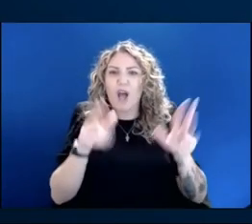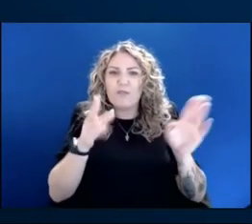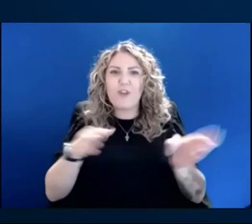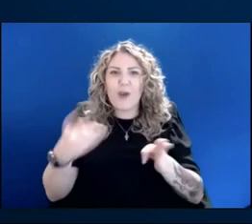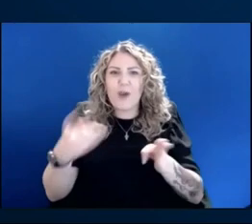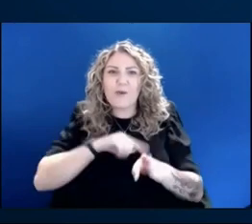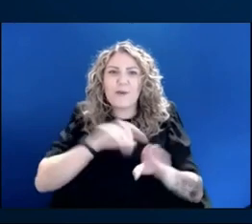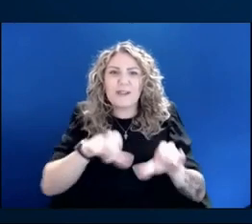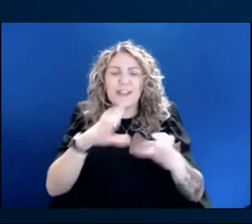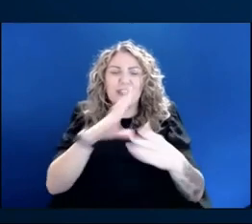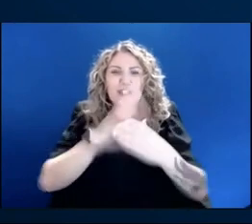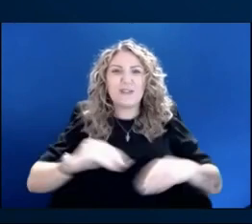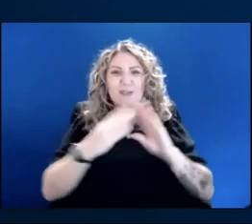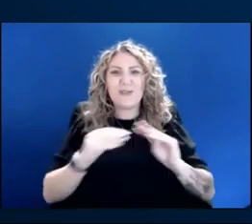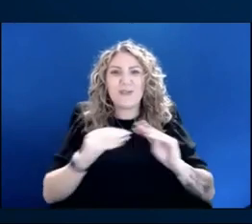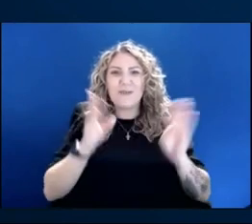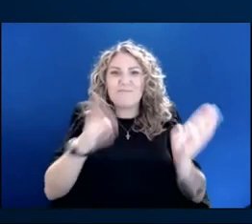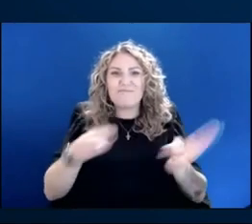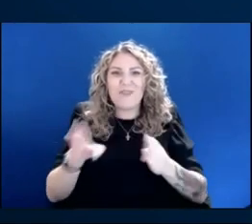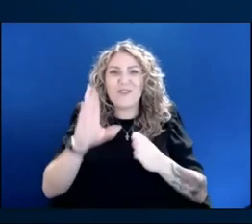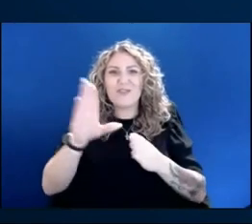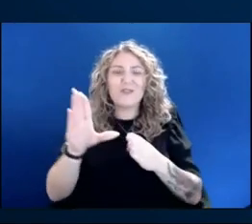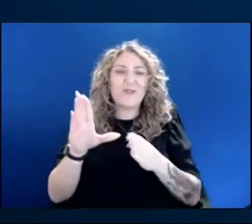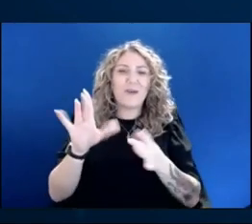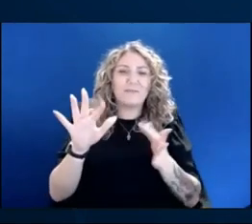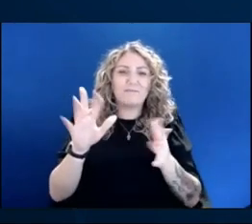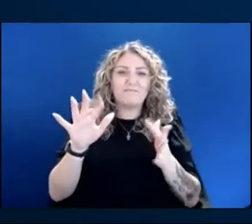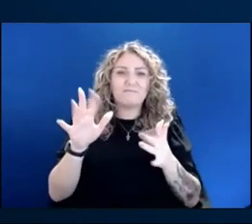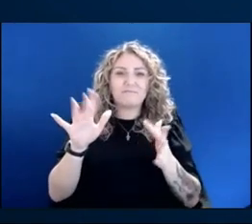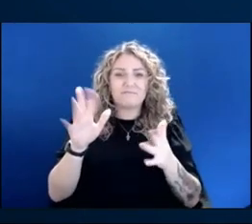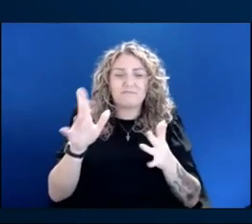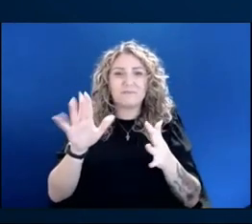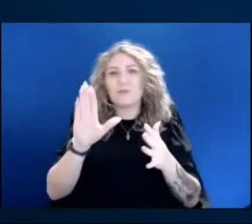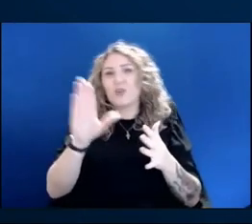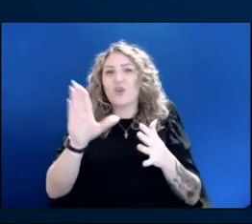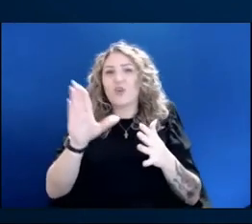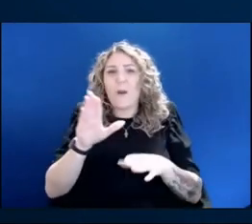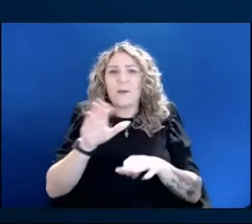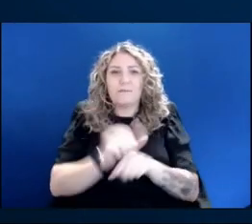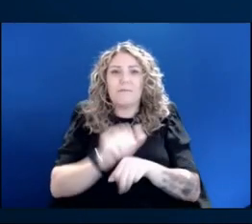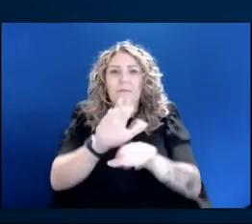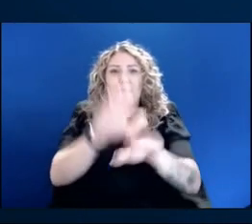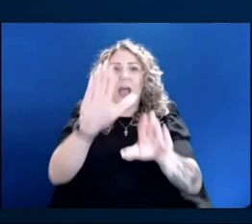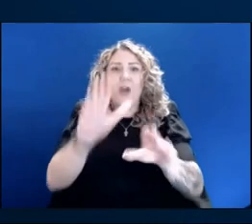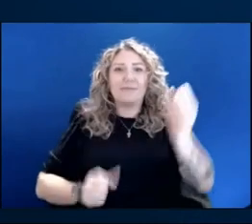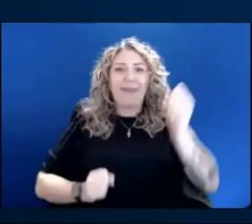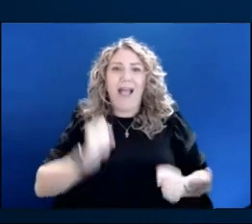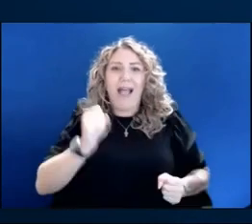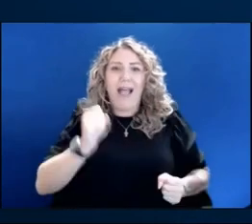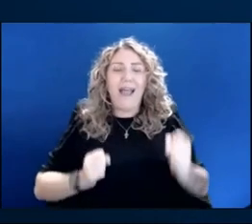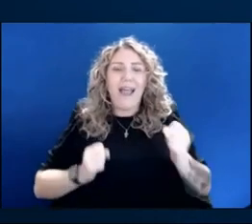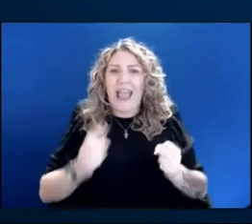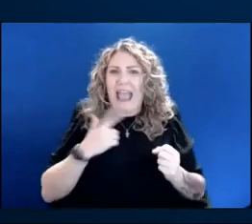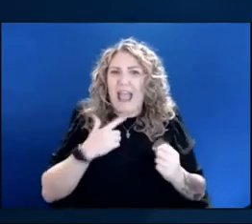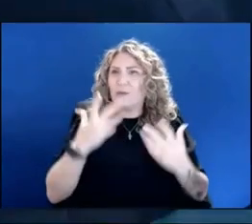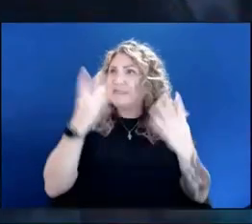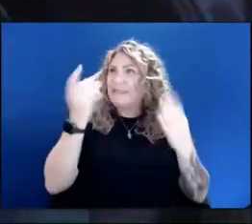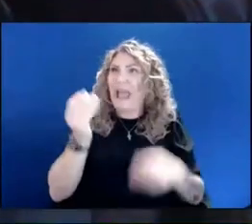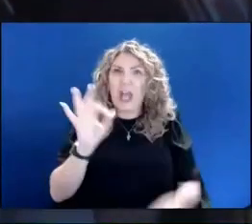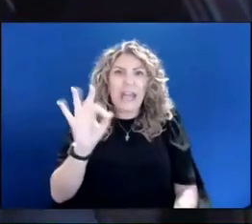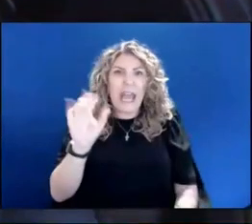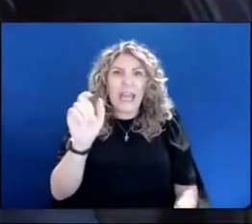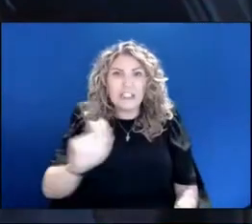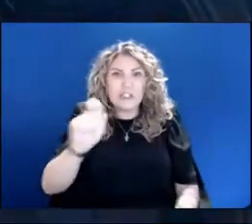for your prepping for your, you know, your hike up the mountain. And I was out in like 9-degree weather. I lasted, I don't